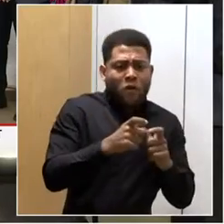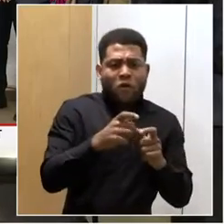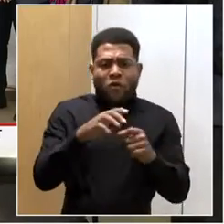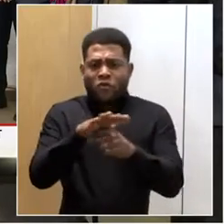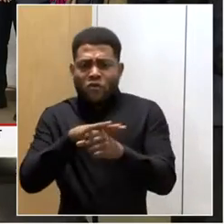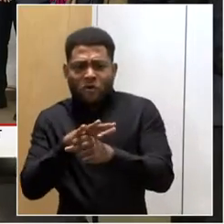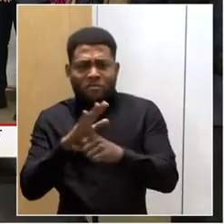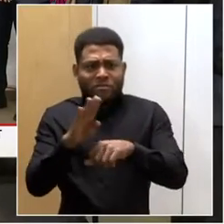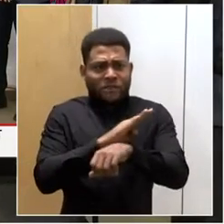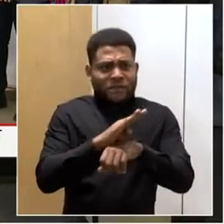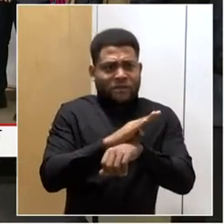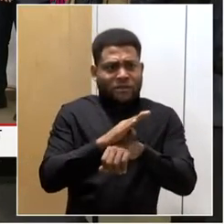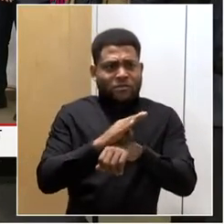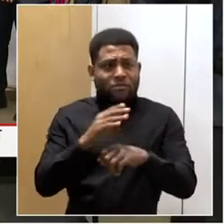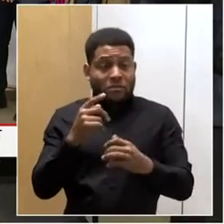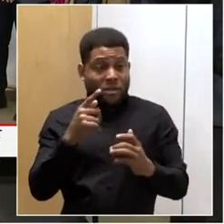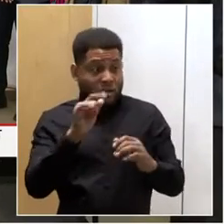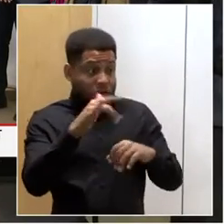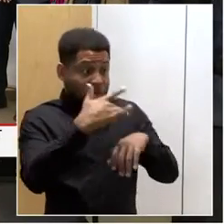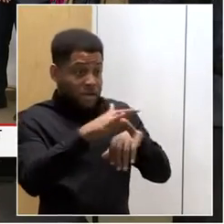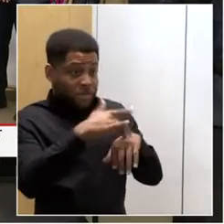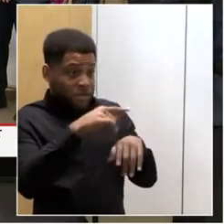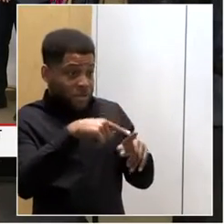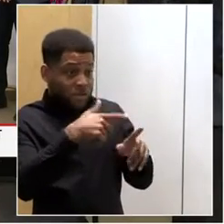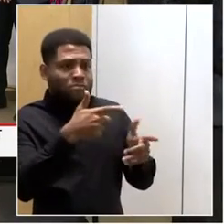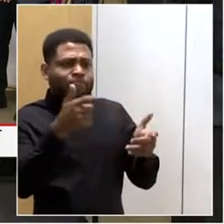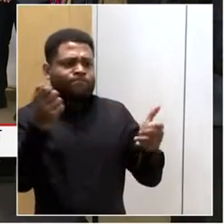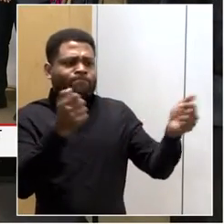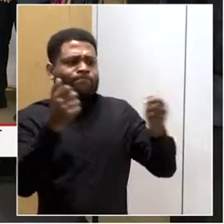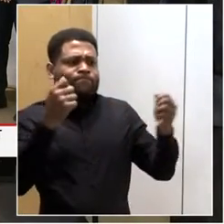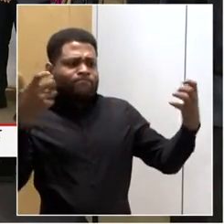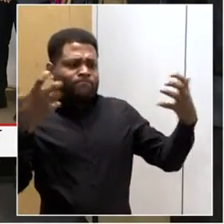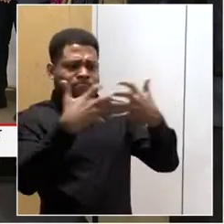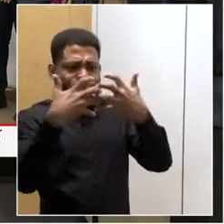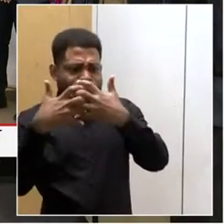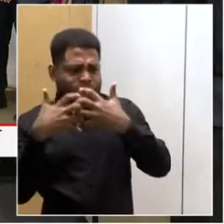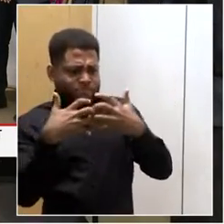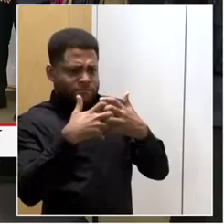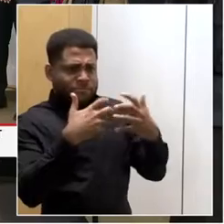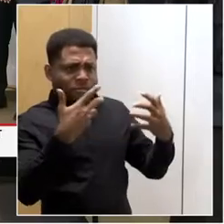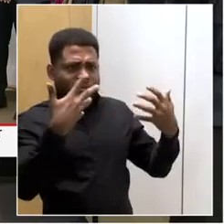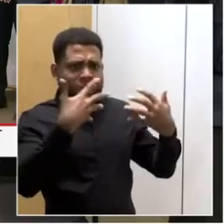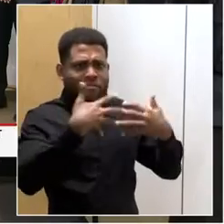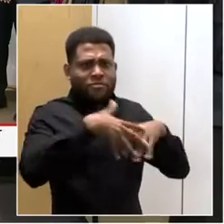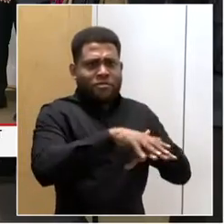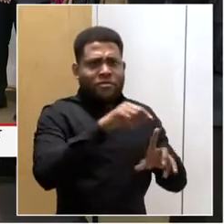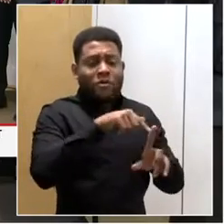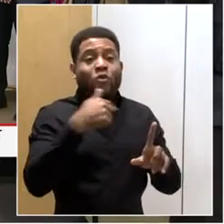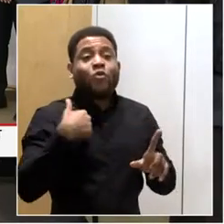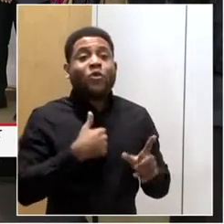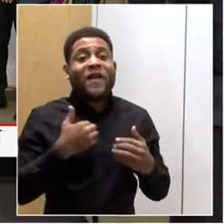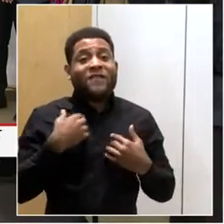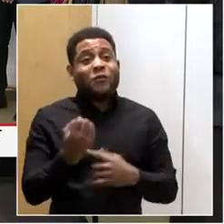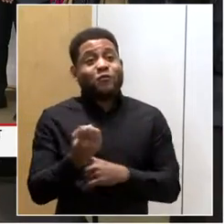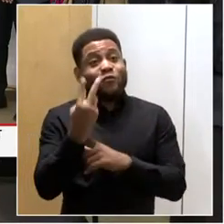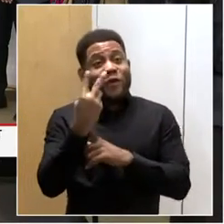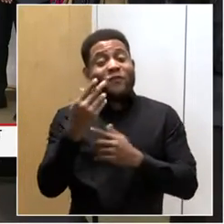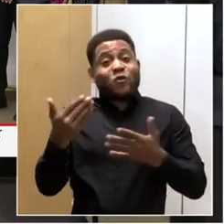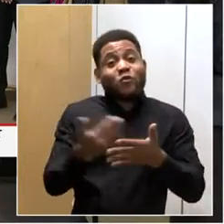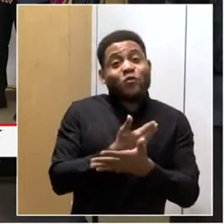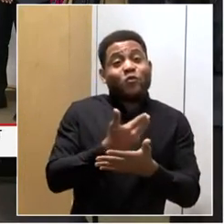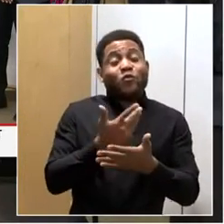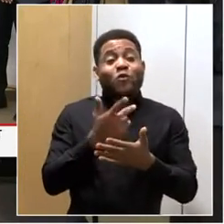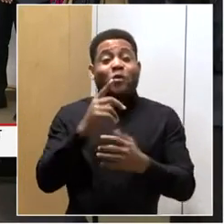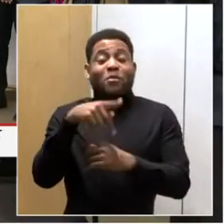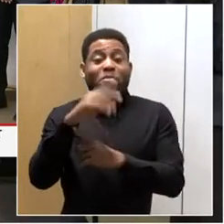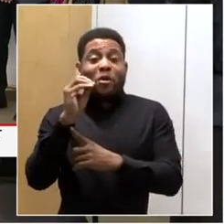retail spaces. We brought 12 pop-ups to the neighborhood during that time, and they ranged from stores like